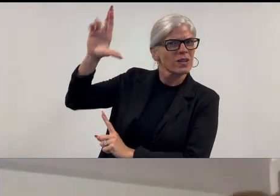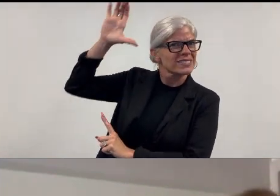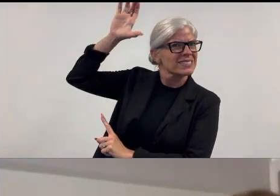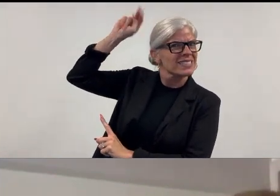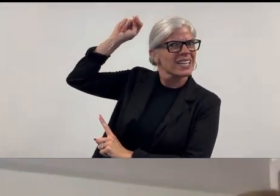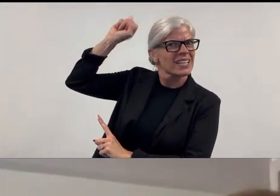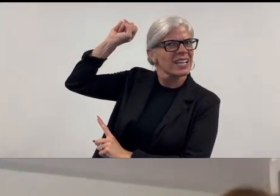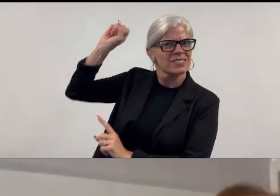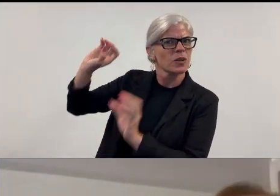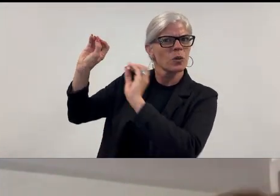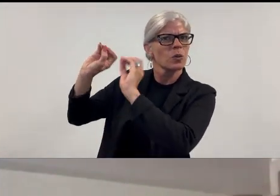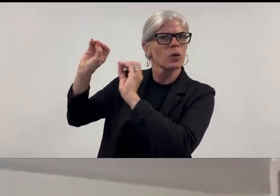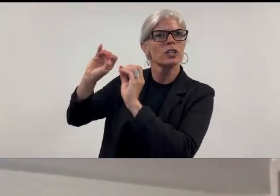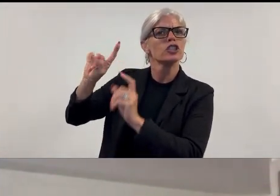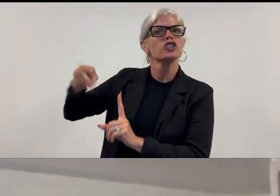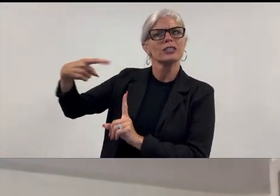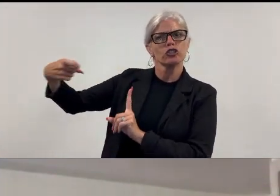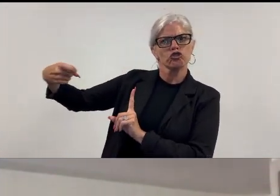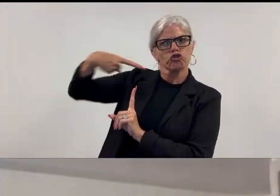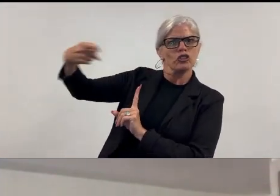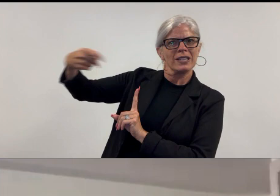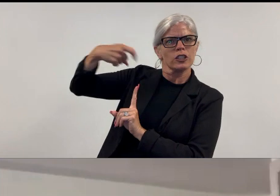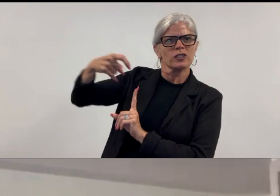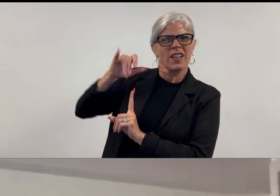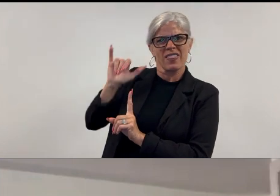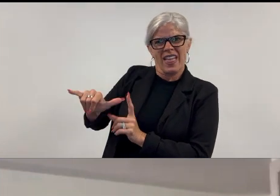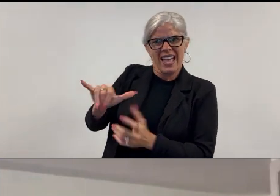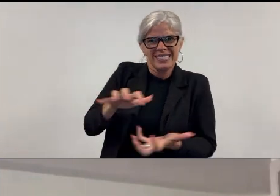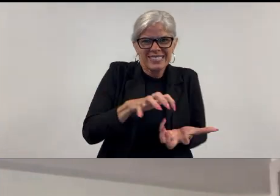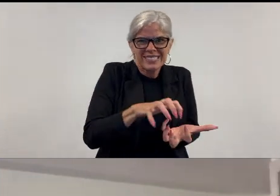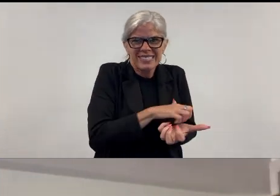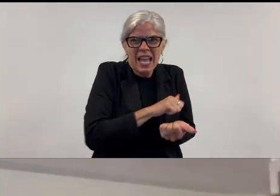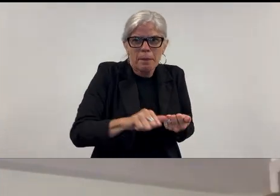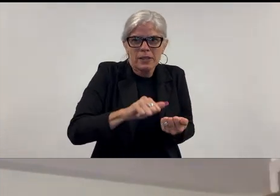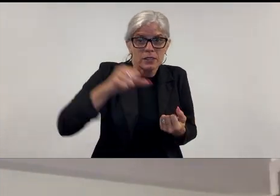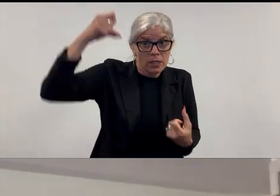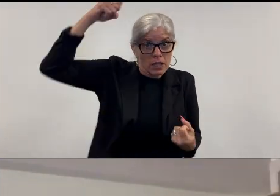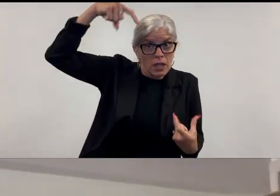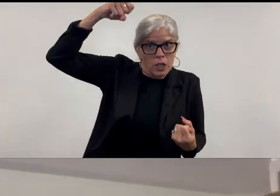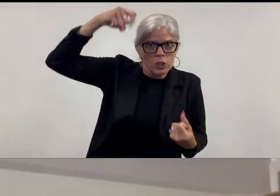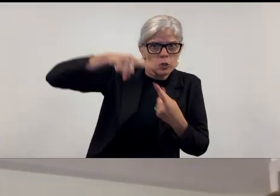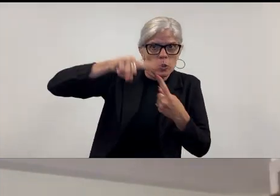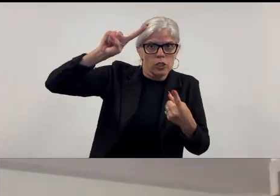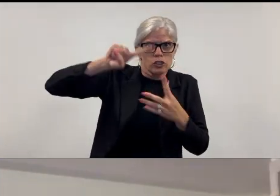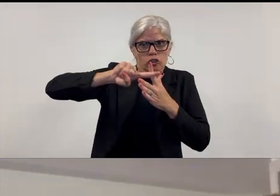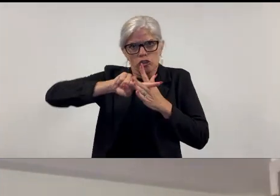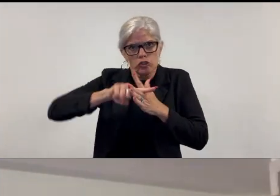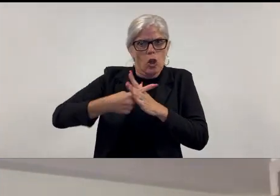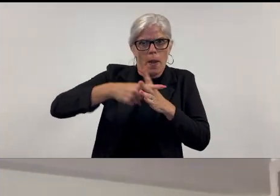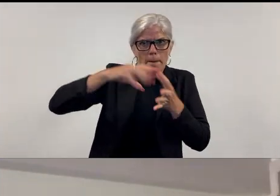damaged nervous system to rewire, in the sense, or upregulate